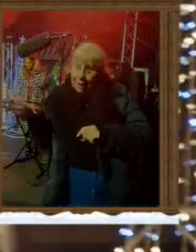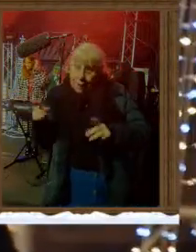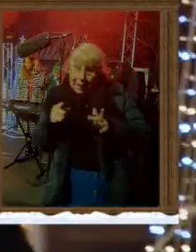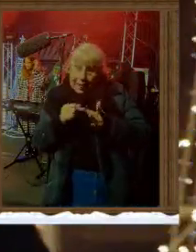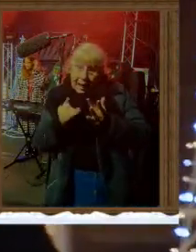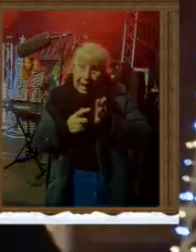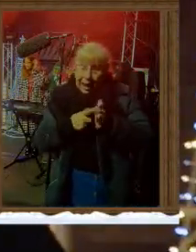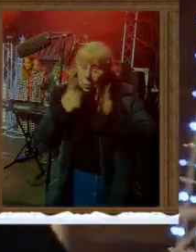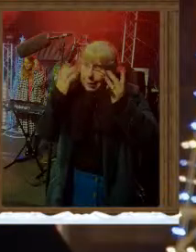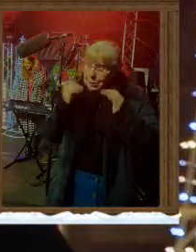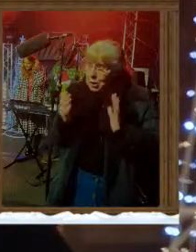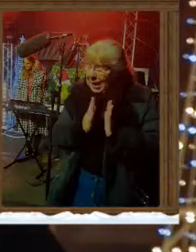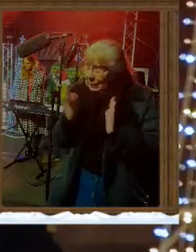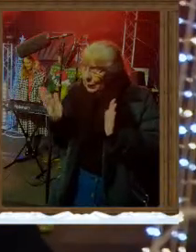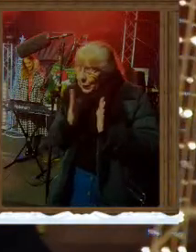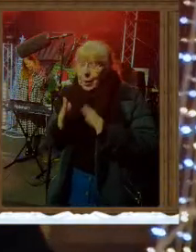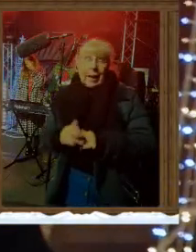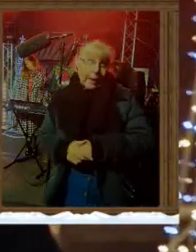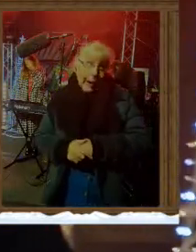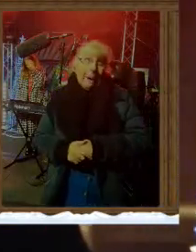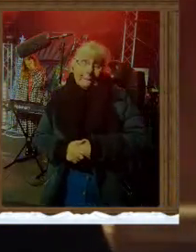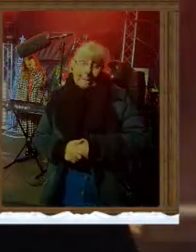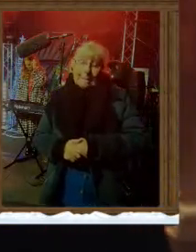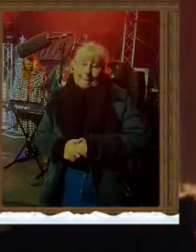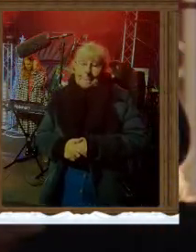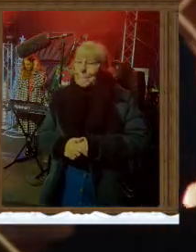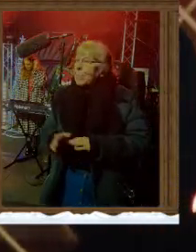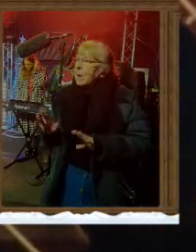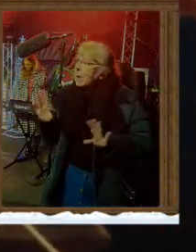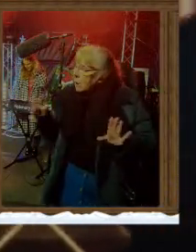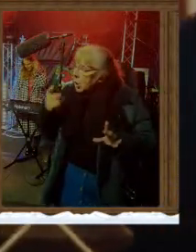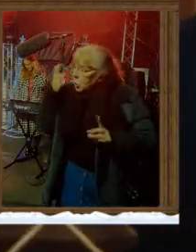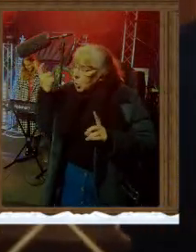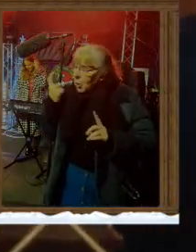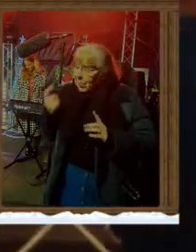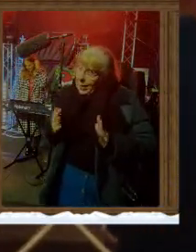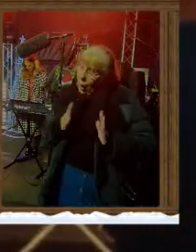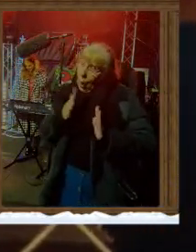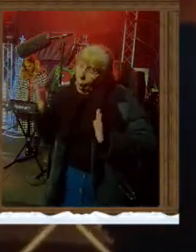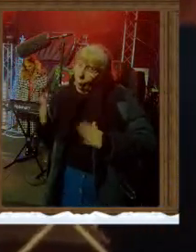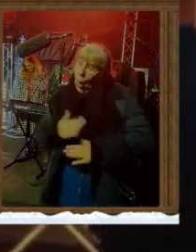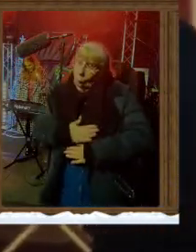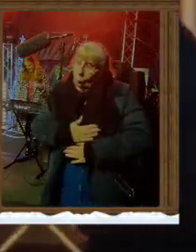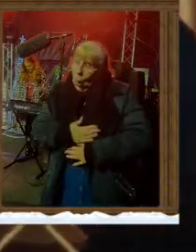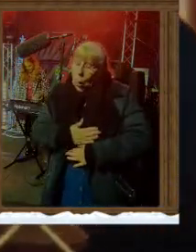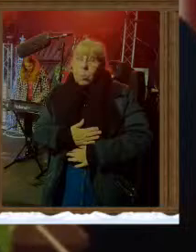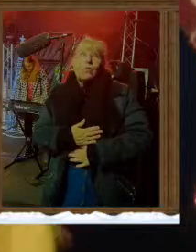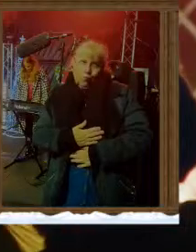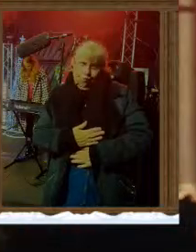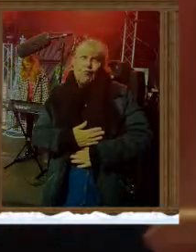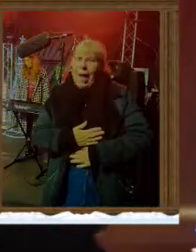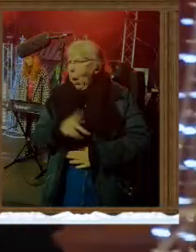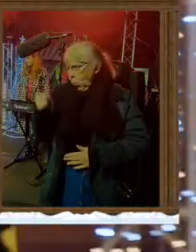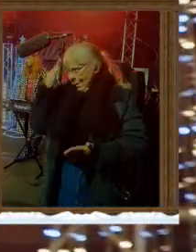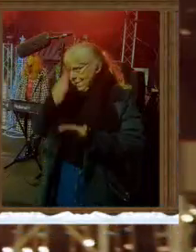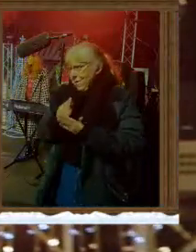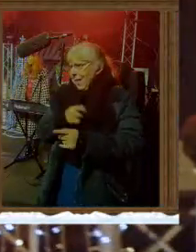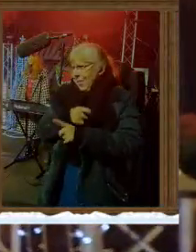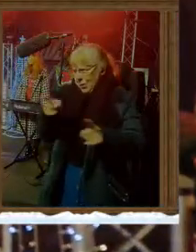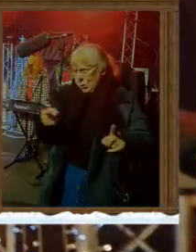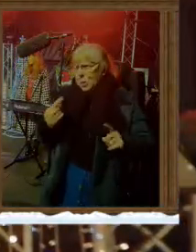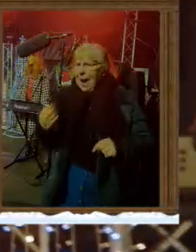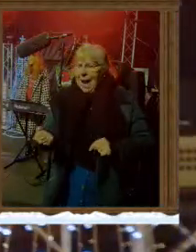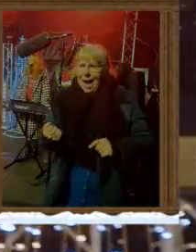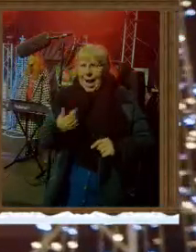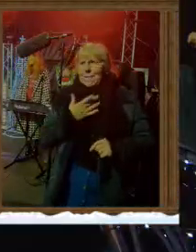the cheerometer? Yeah. Okay. Do you think they've got to ho, ho, ho? Yeah. Oh, she has faith in you guys. I hope